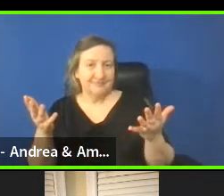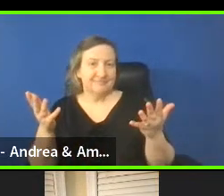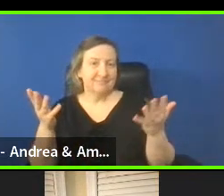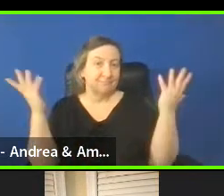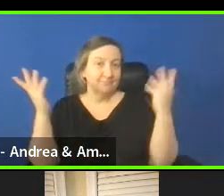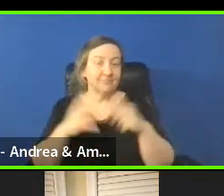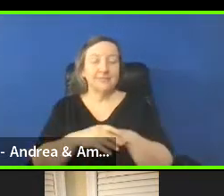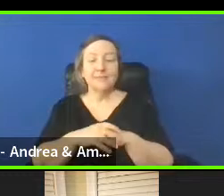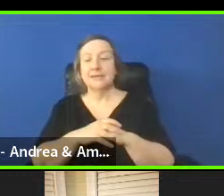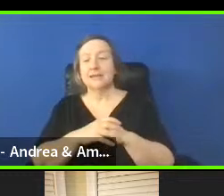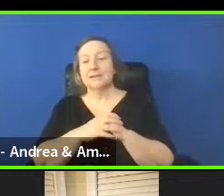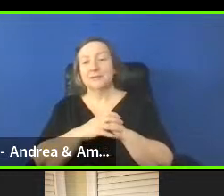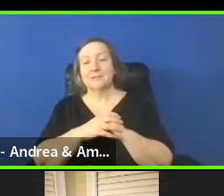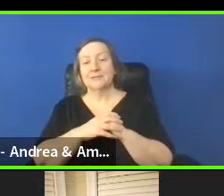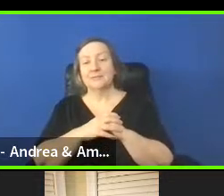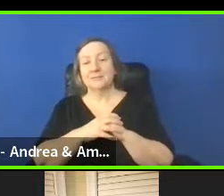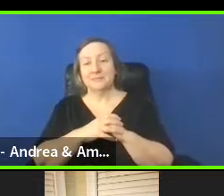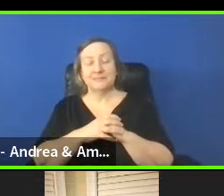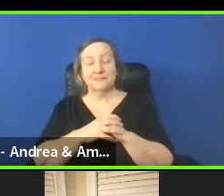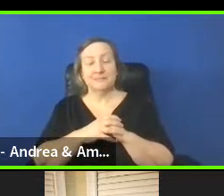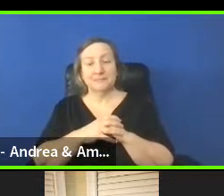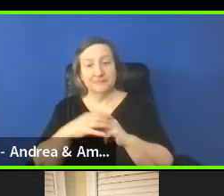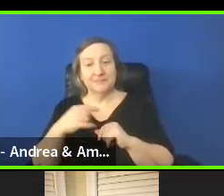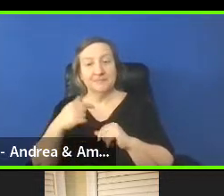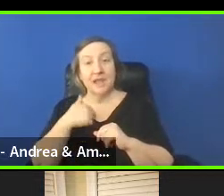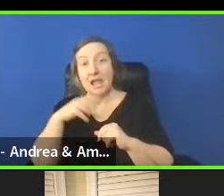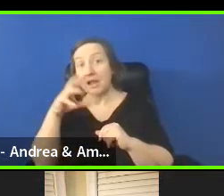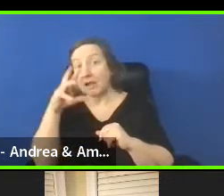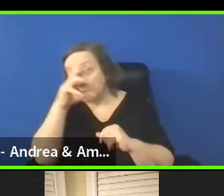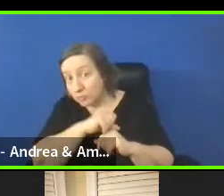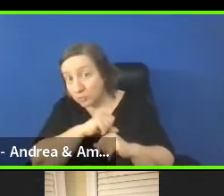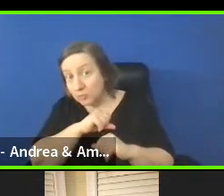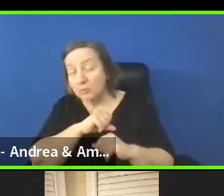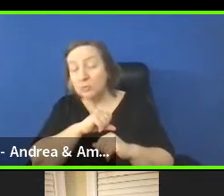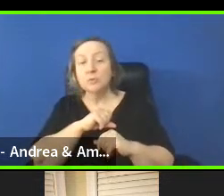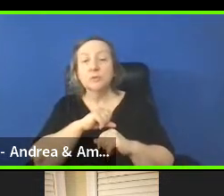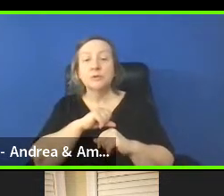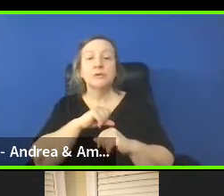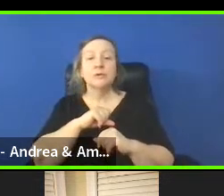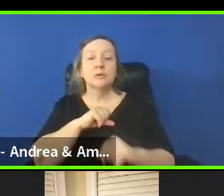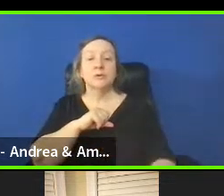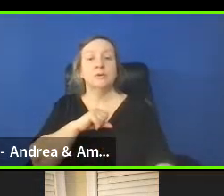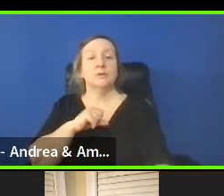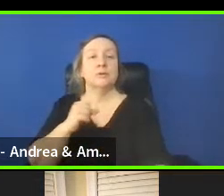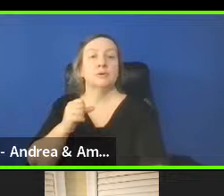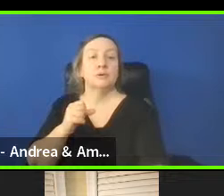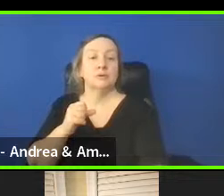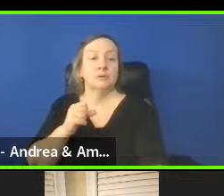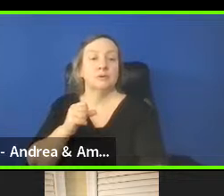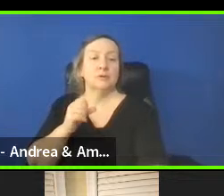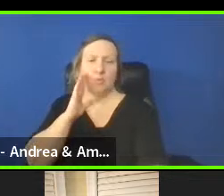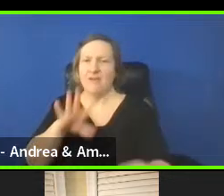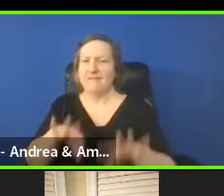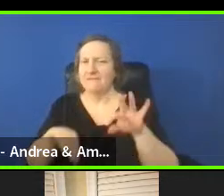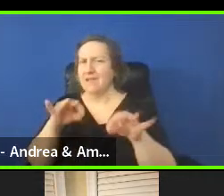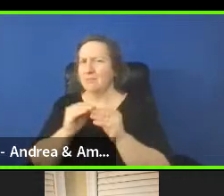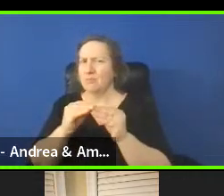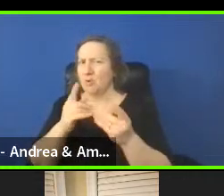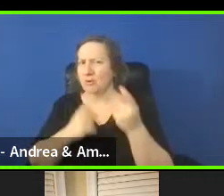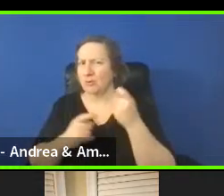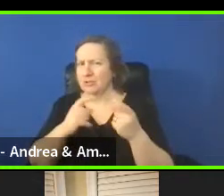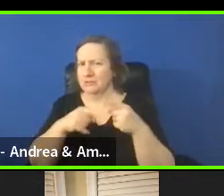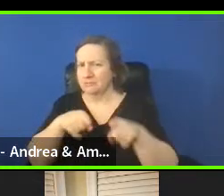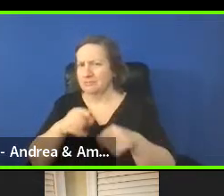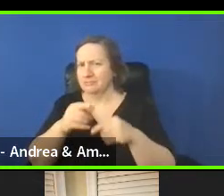So I am assuming that questions will percolate if